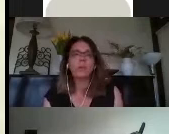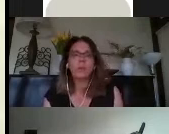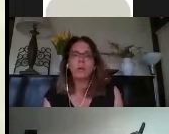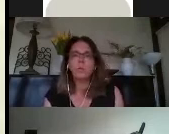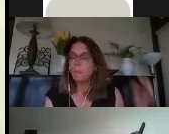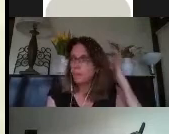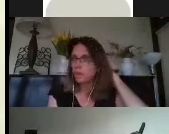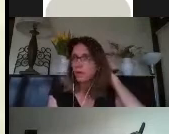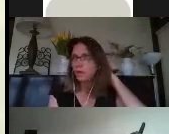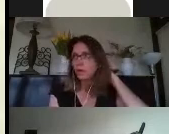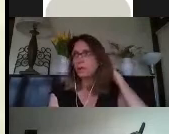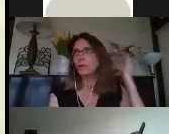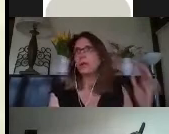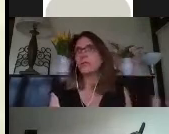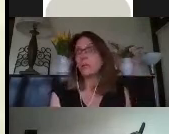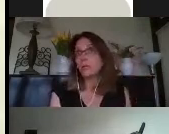gathered.